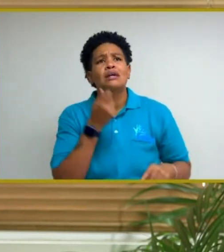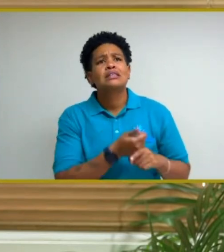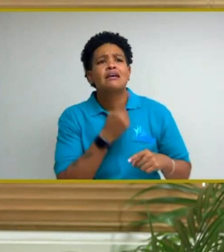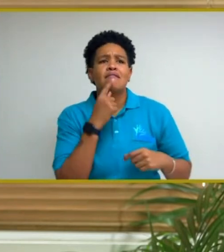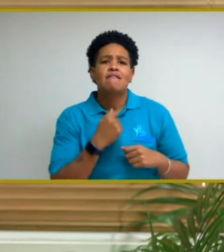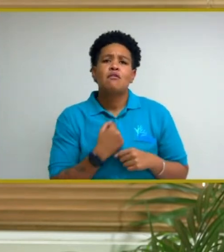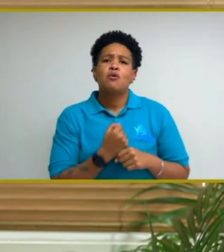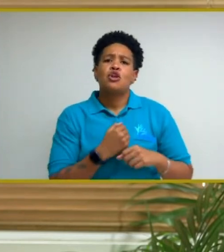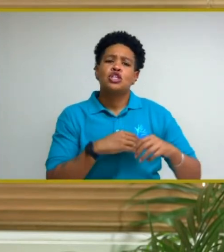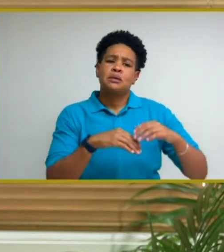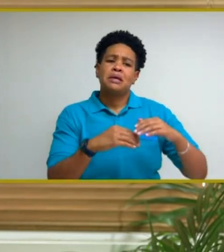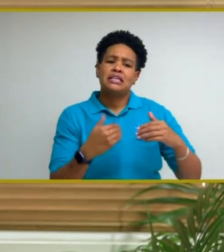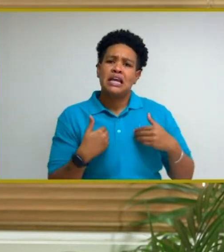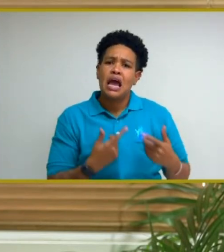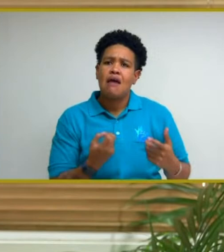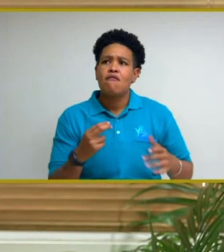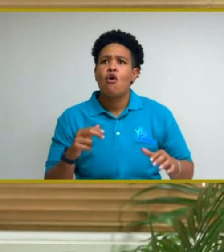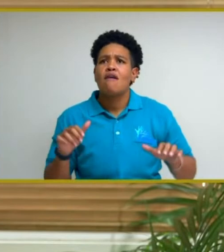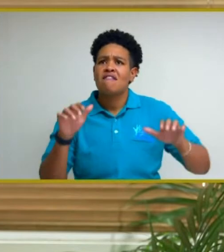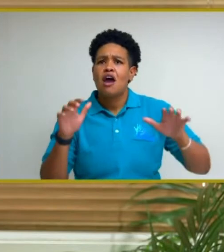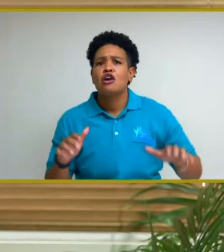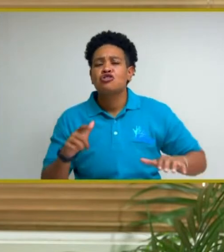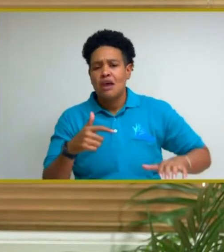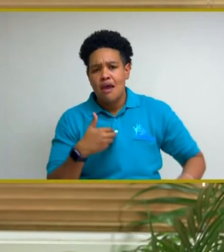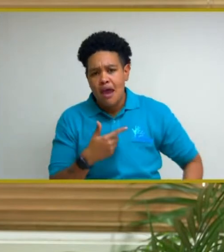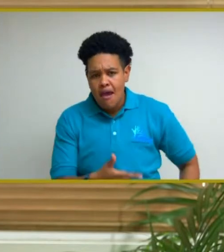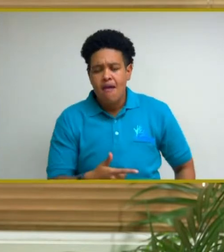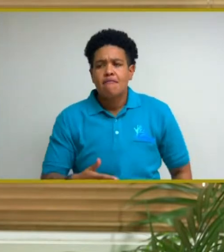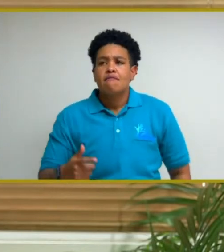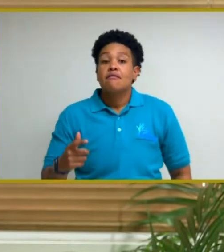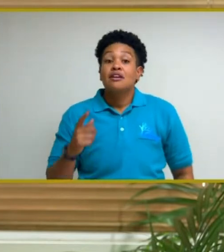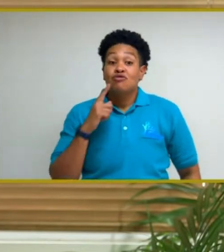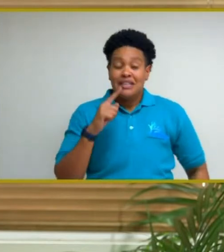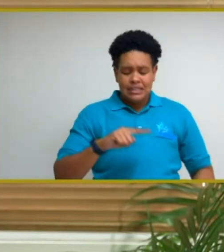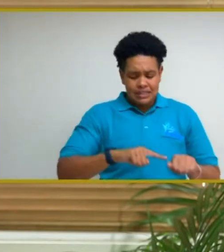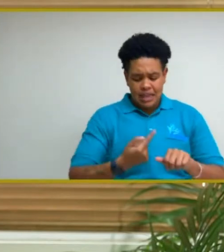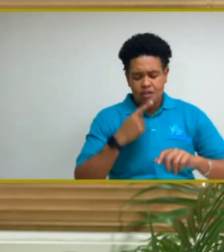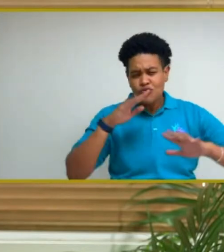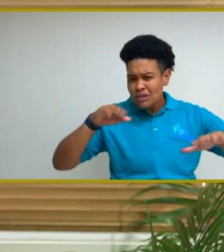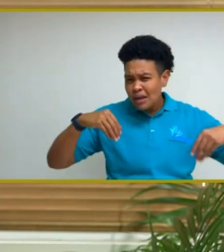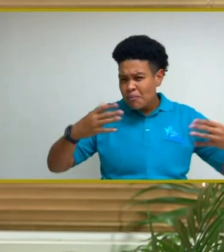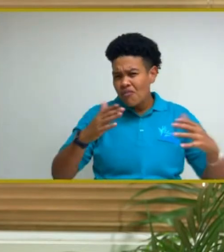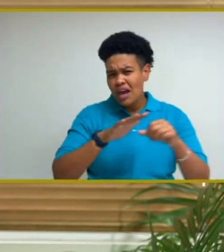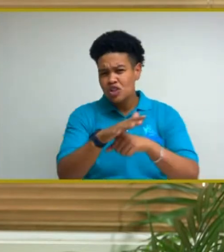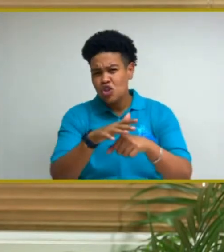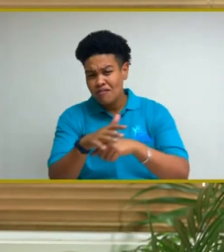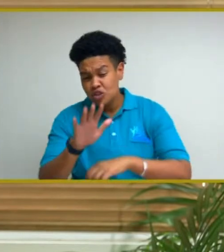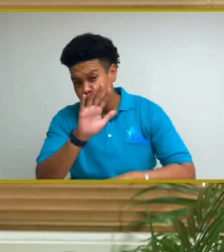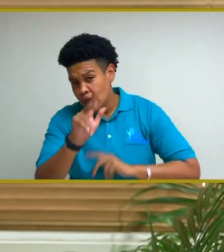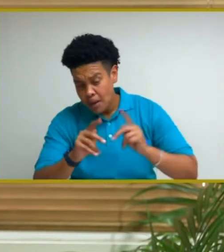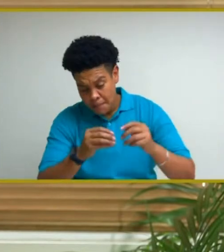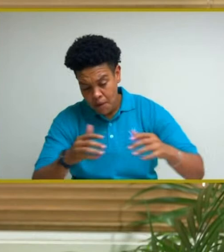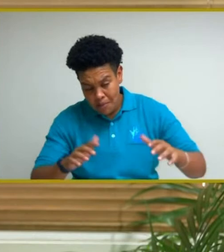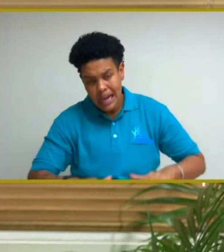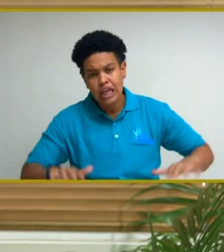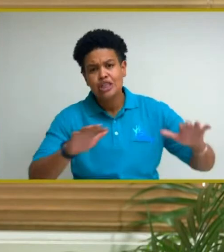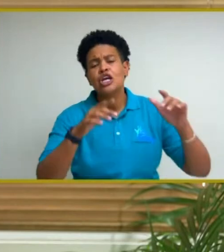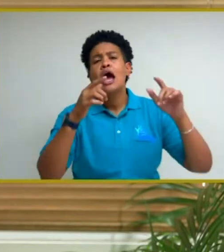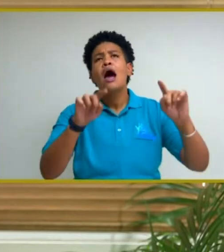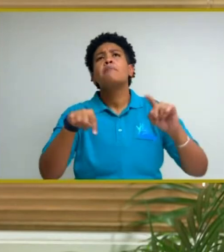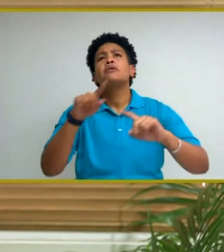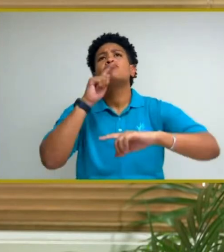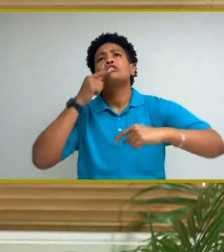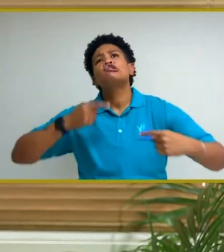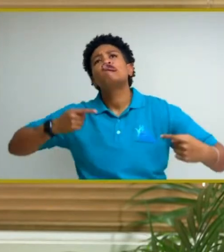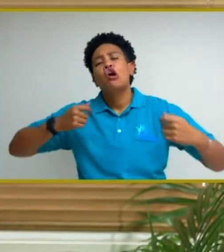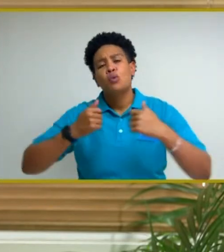production base or the manufacturers begin to provide sufficient to their population as they struggle